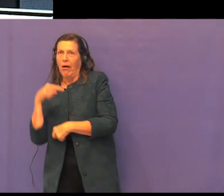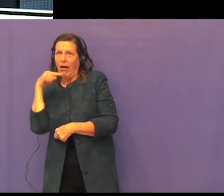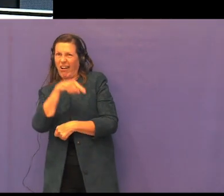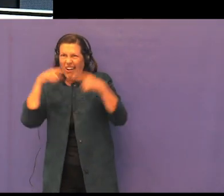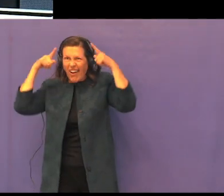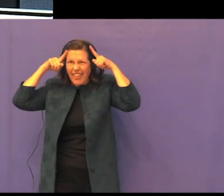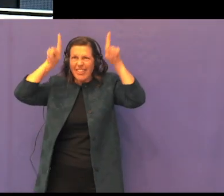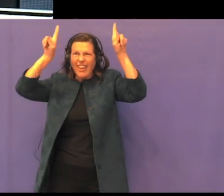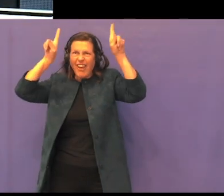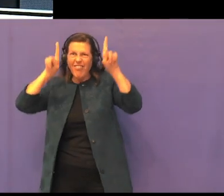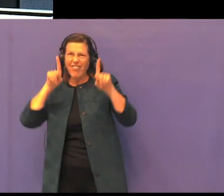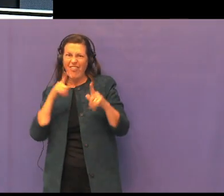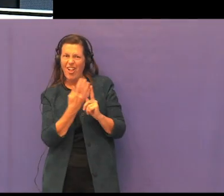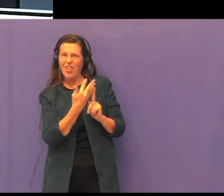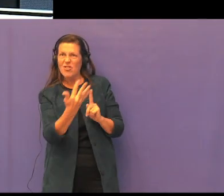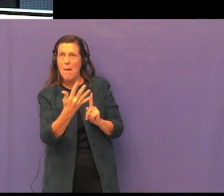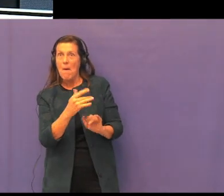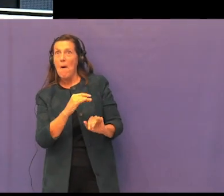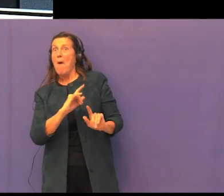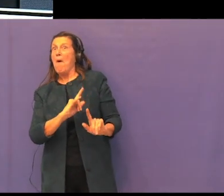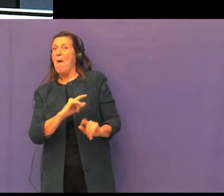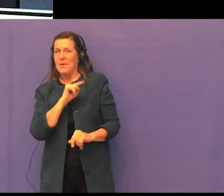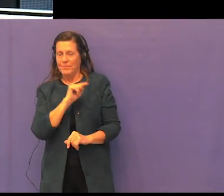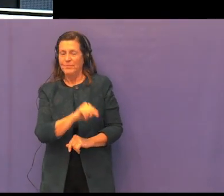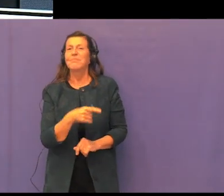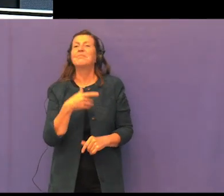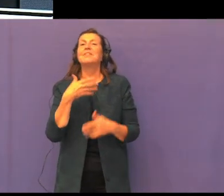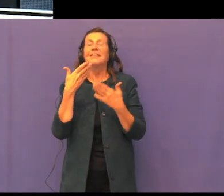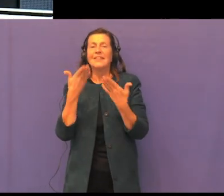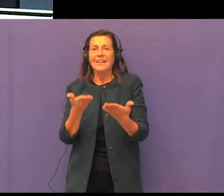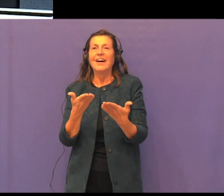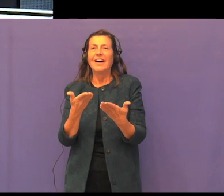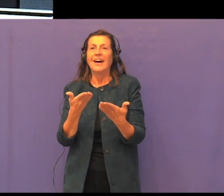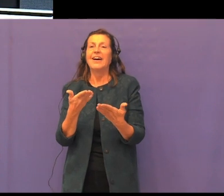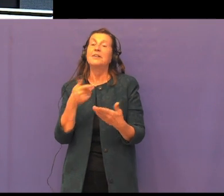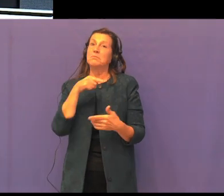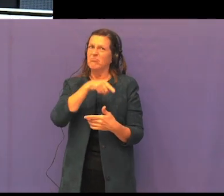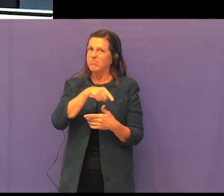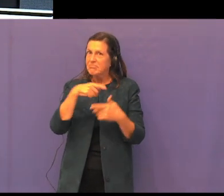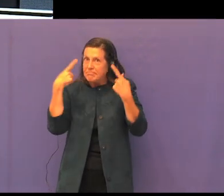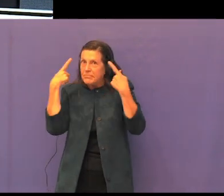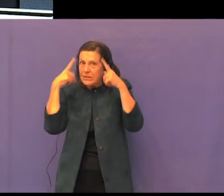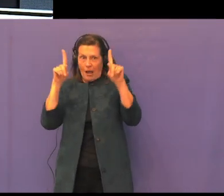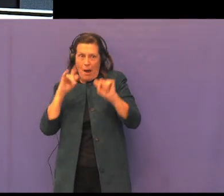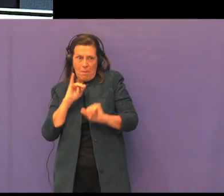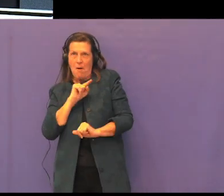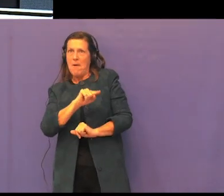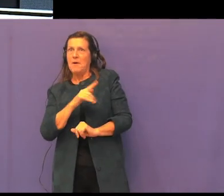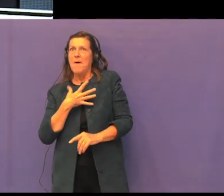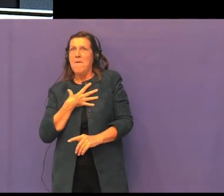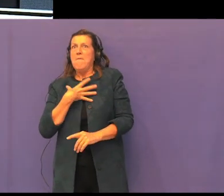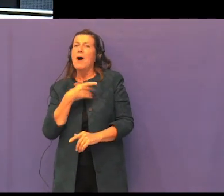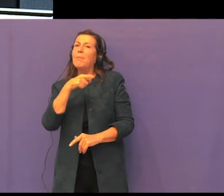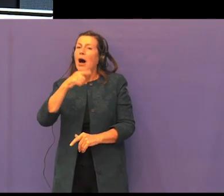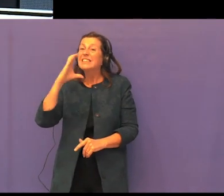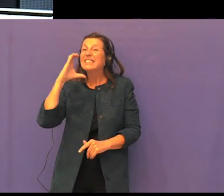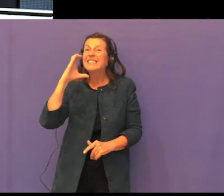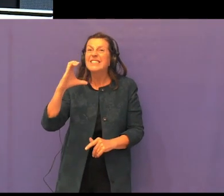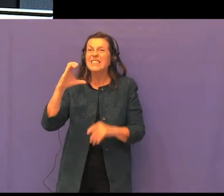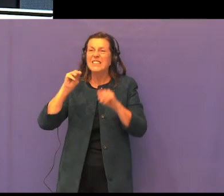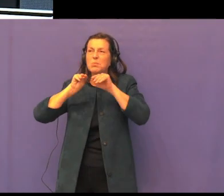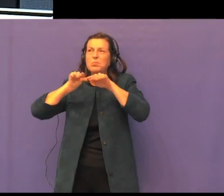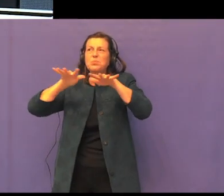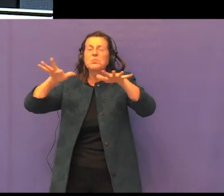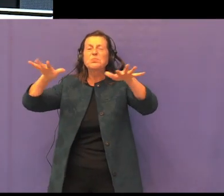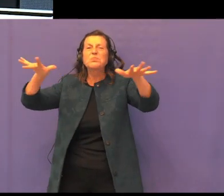utterly diabolical about the carbon emissions is that they are likely to